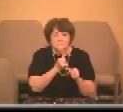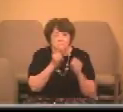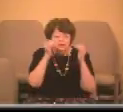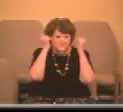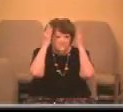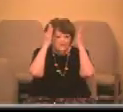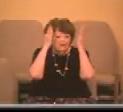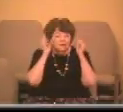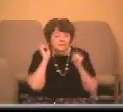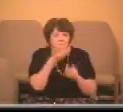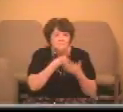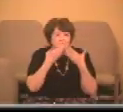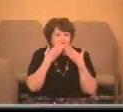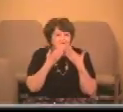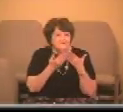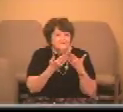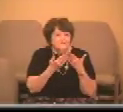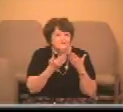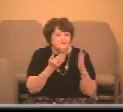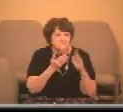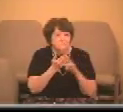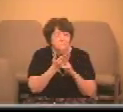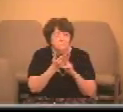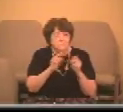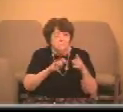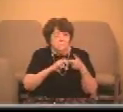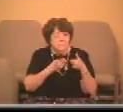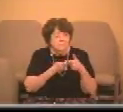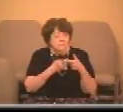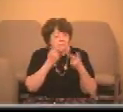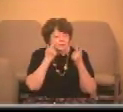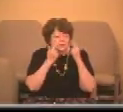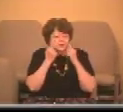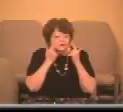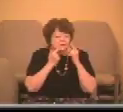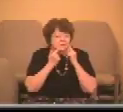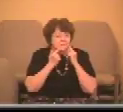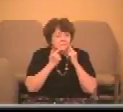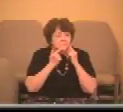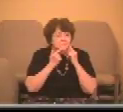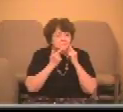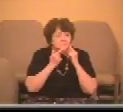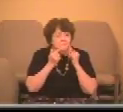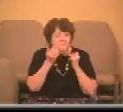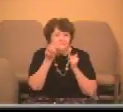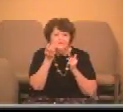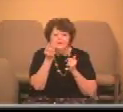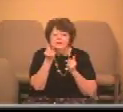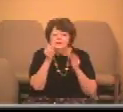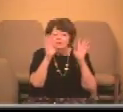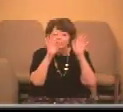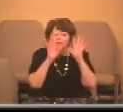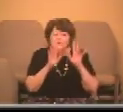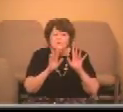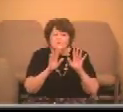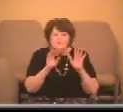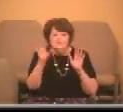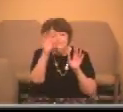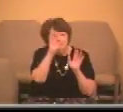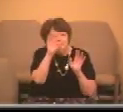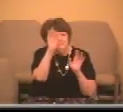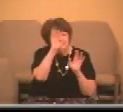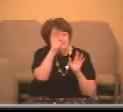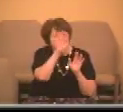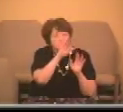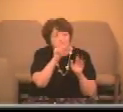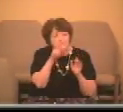We're thankful, Lord, that through the trials, through tears, through the soft rain and through the storms,